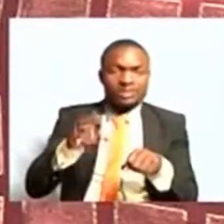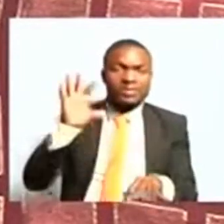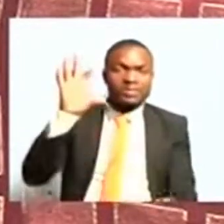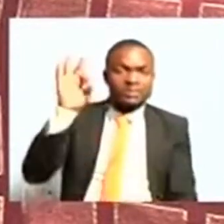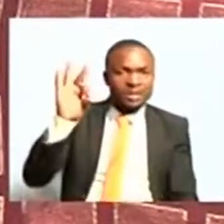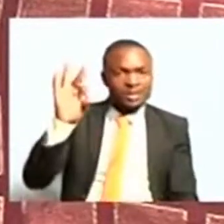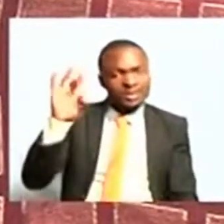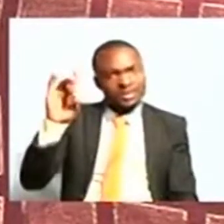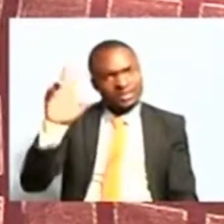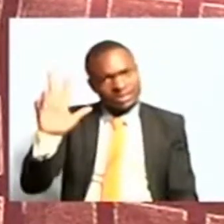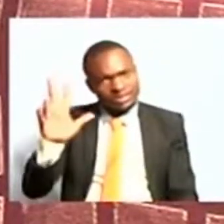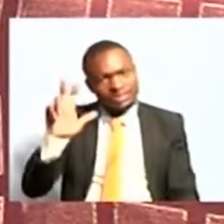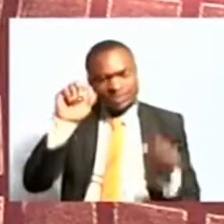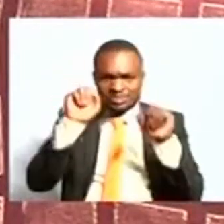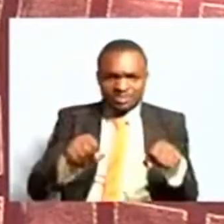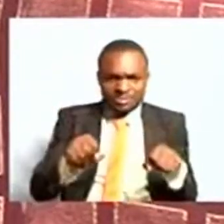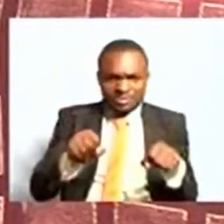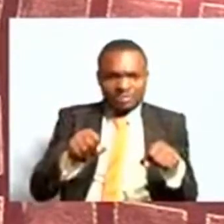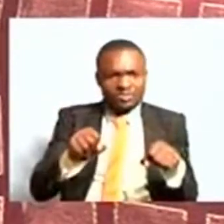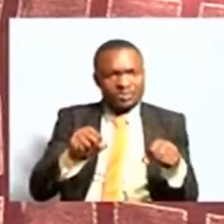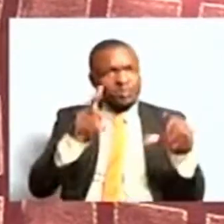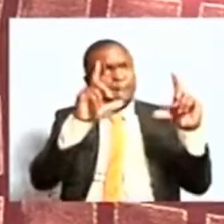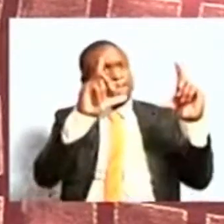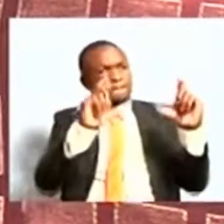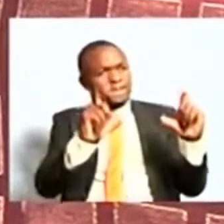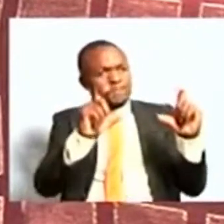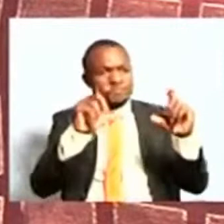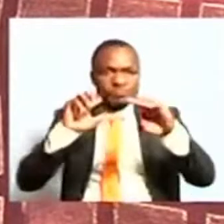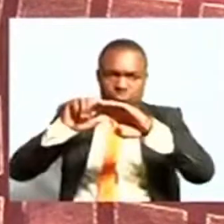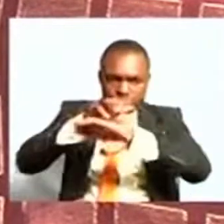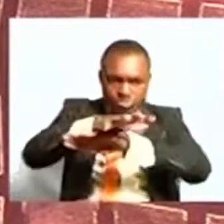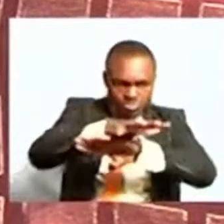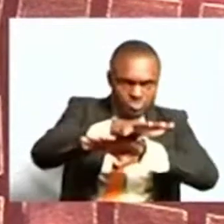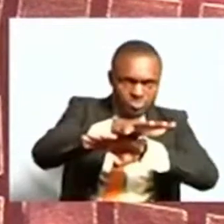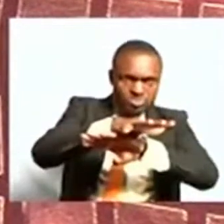983. You can even take a picture, send it to our